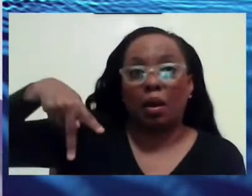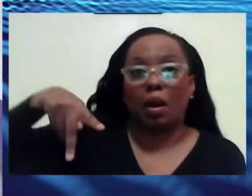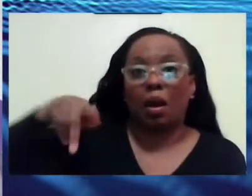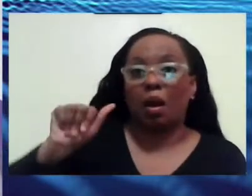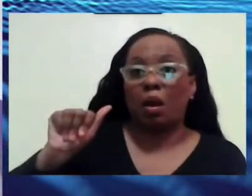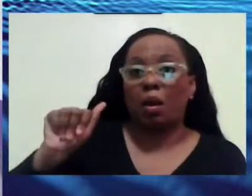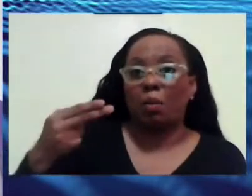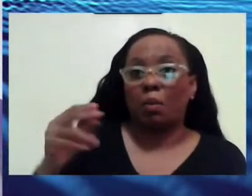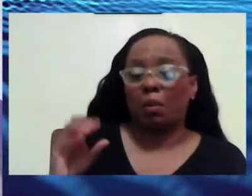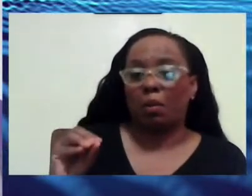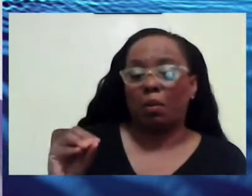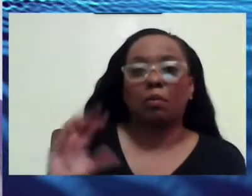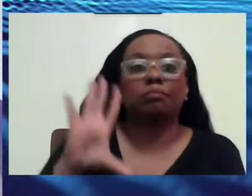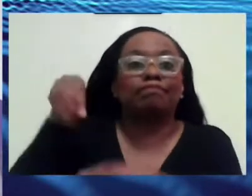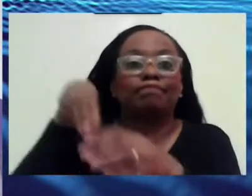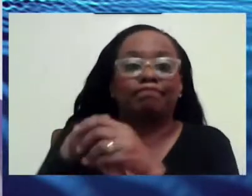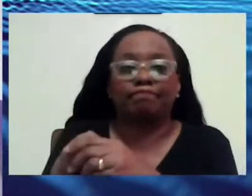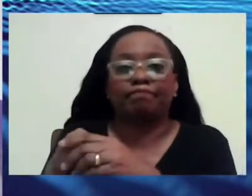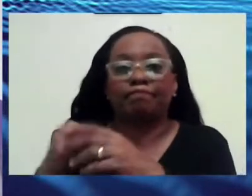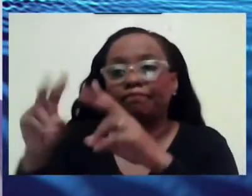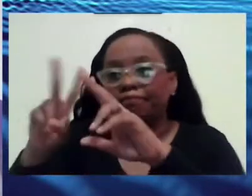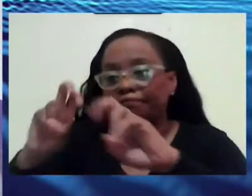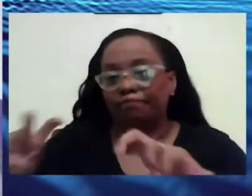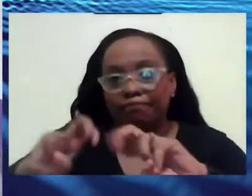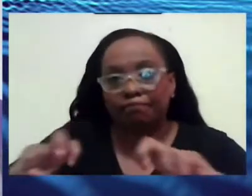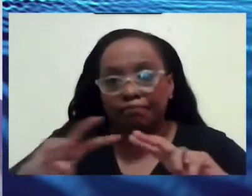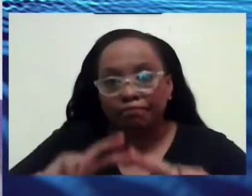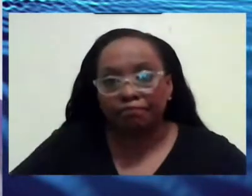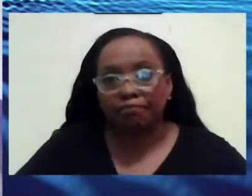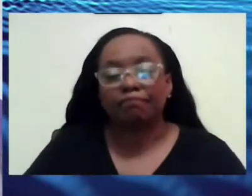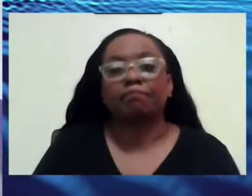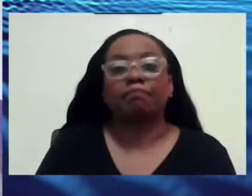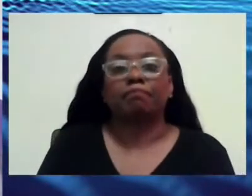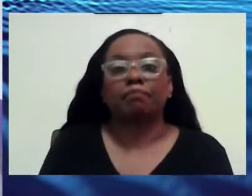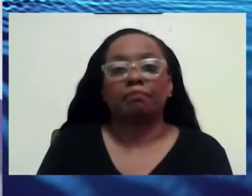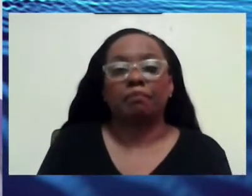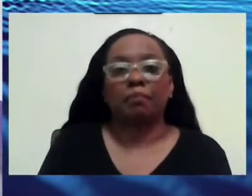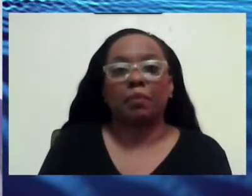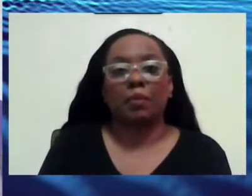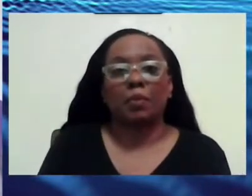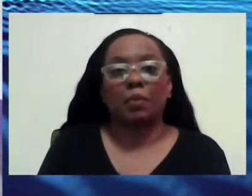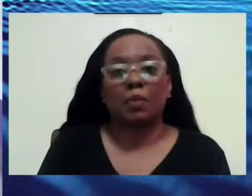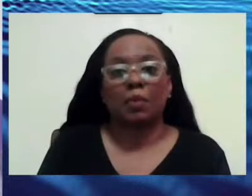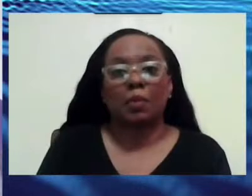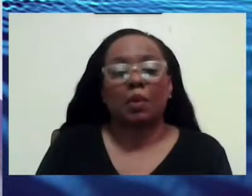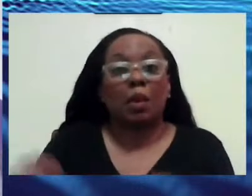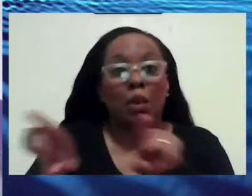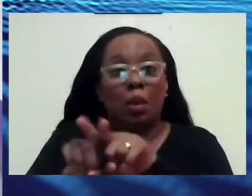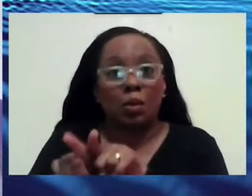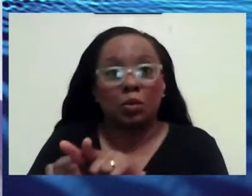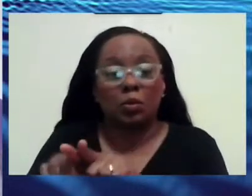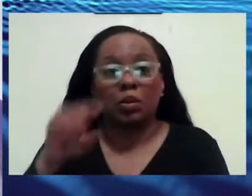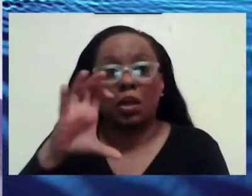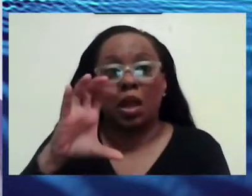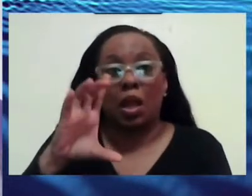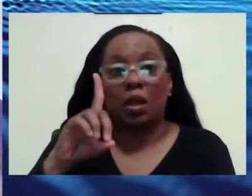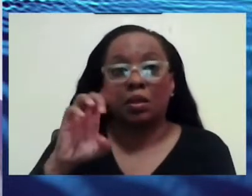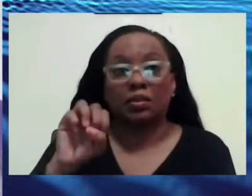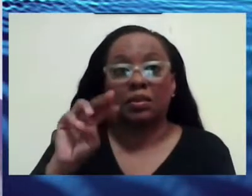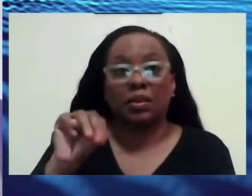this assessment, and other entities like CARLEC. Of course, this team is being led by the CDEMA coordinating unit,